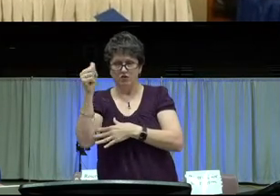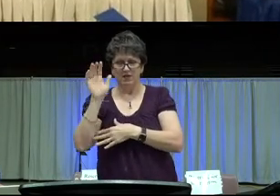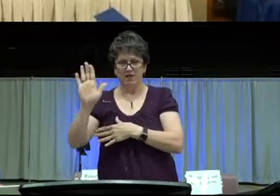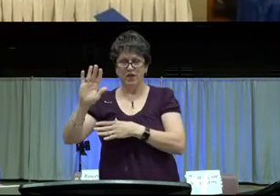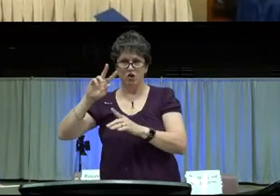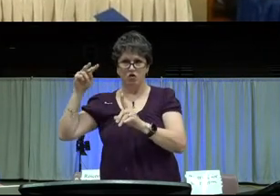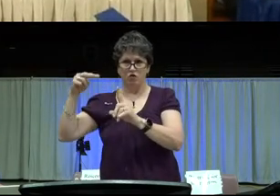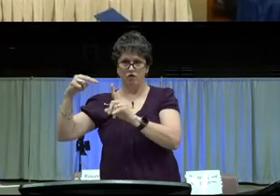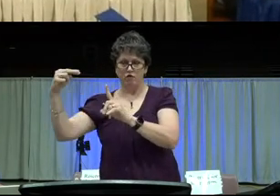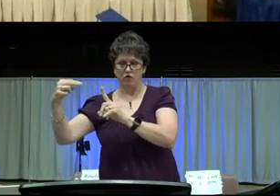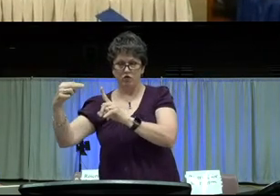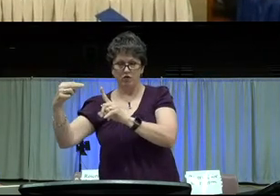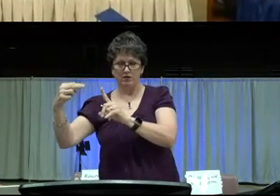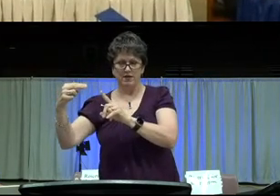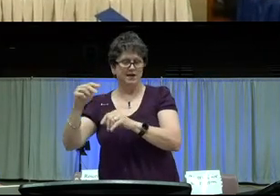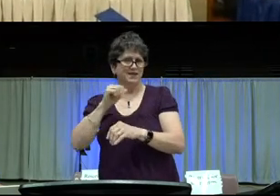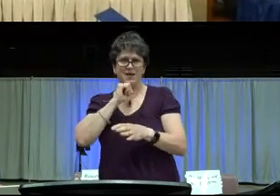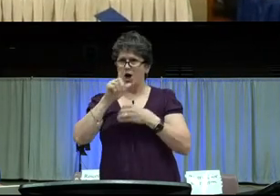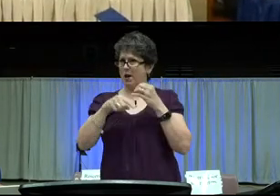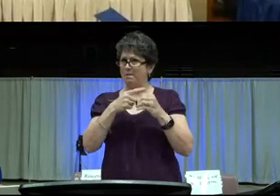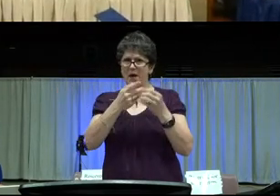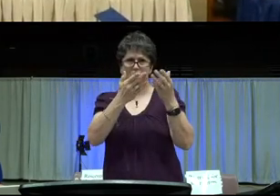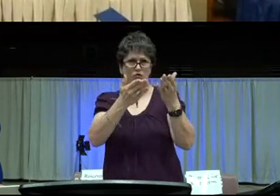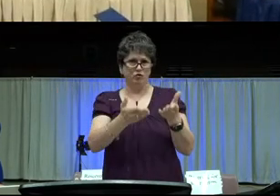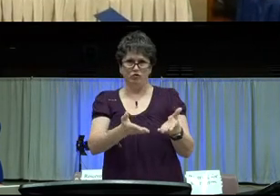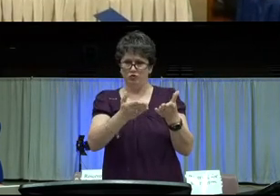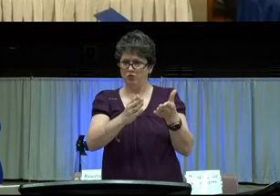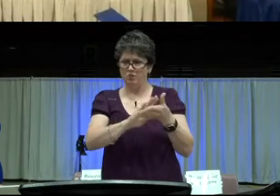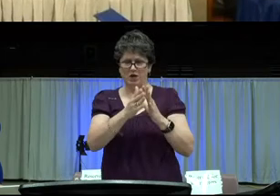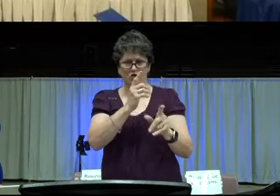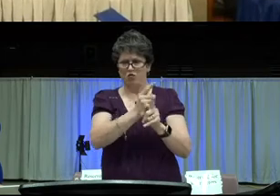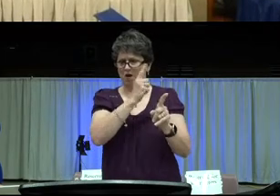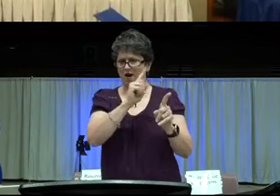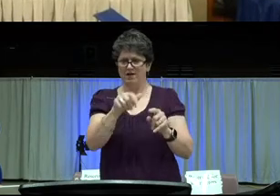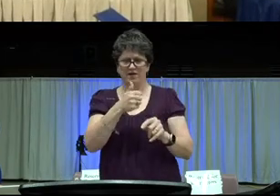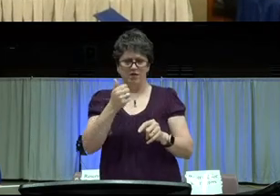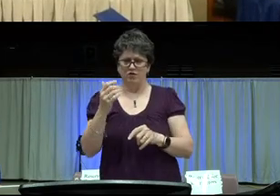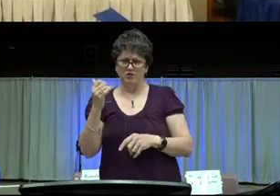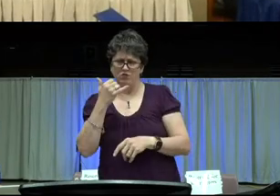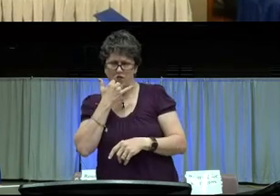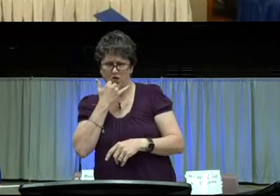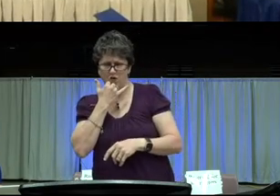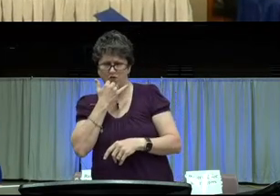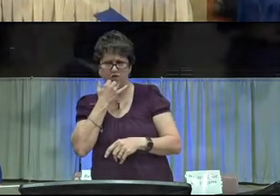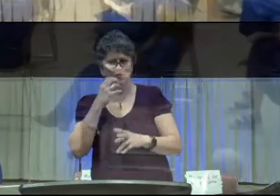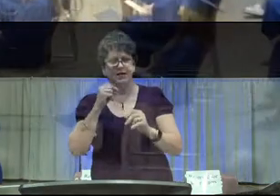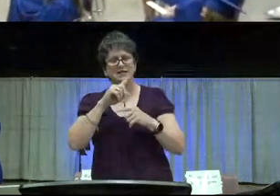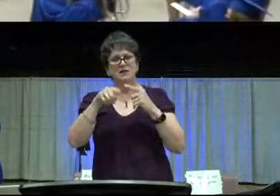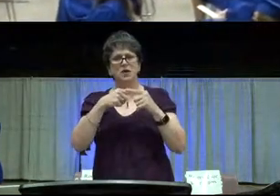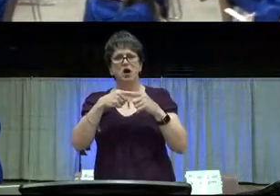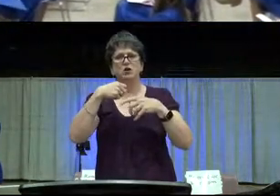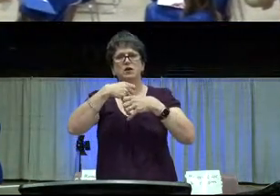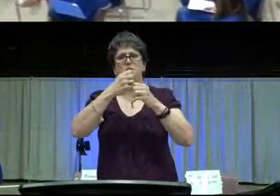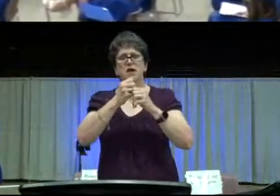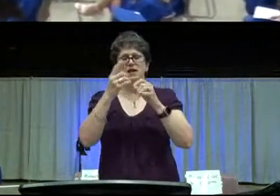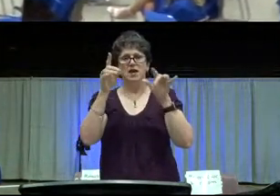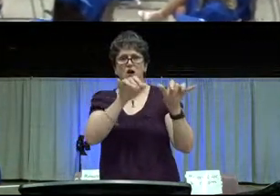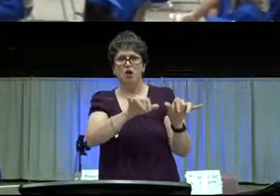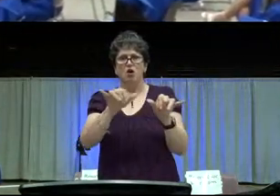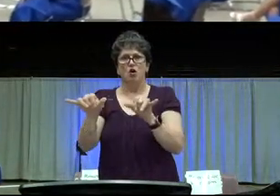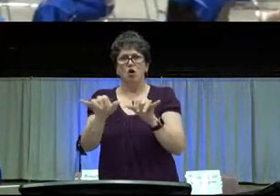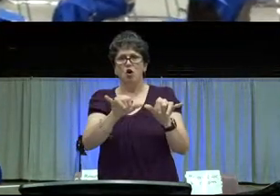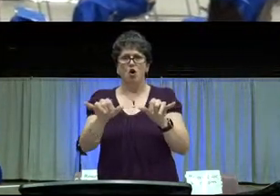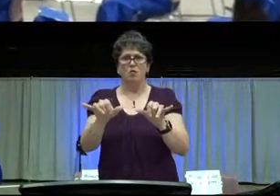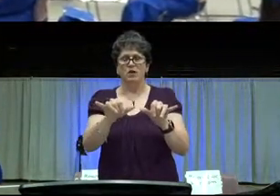their views. It is not about being right and others being wrong. It's about creating common